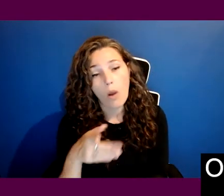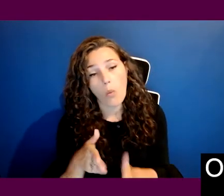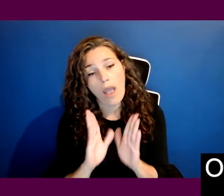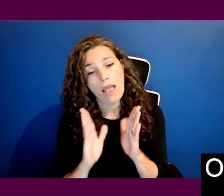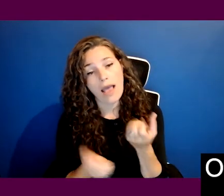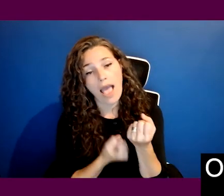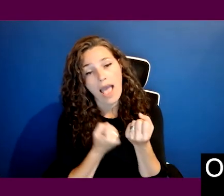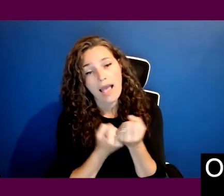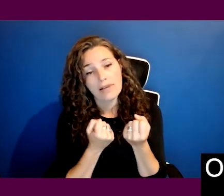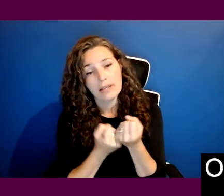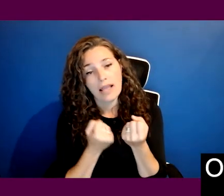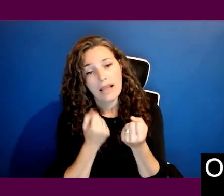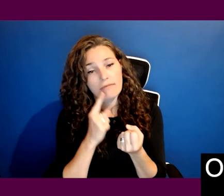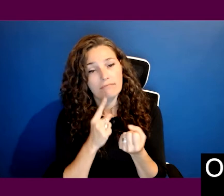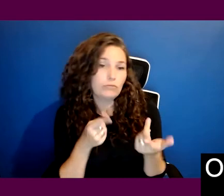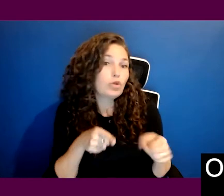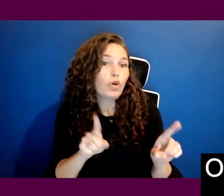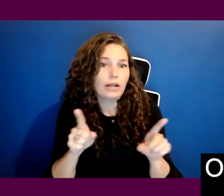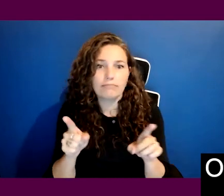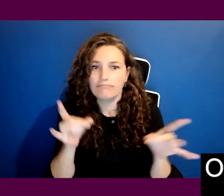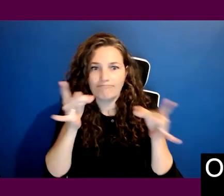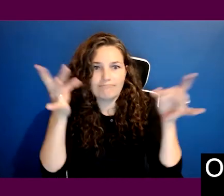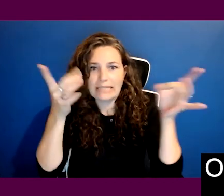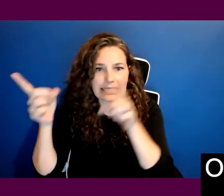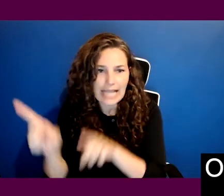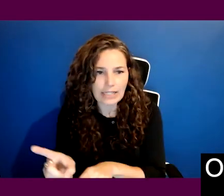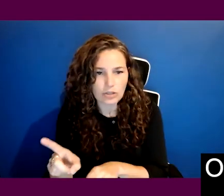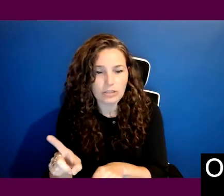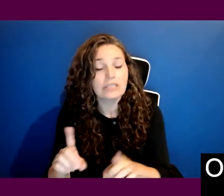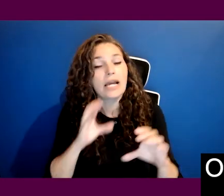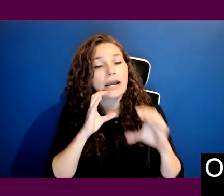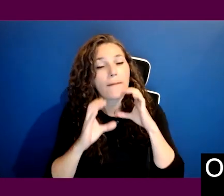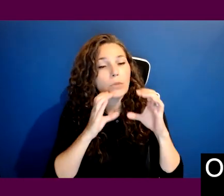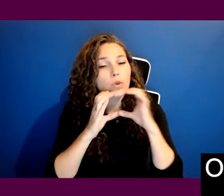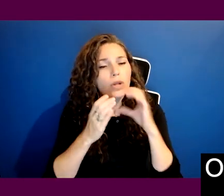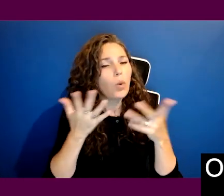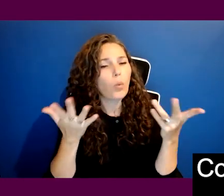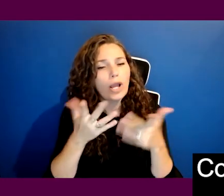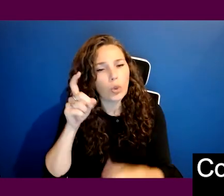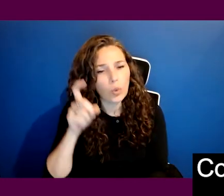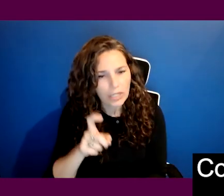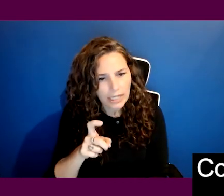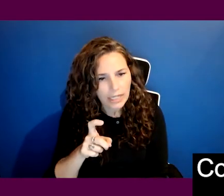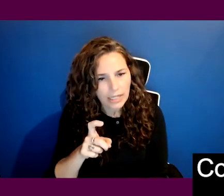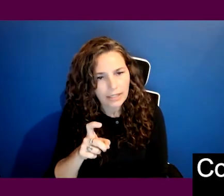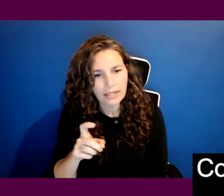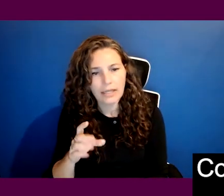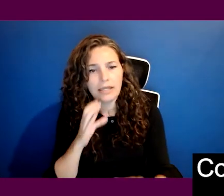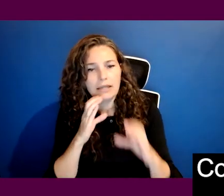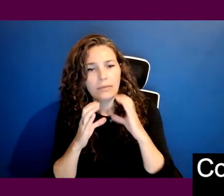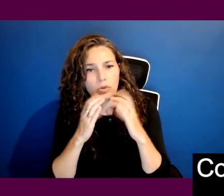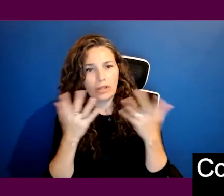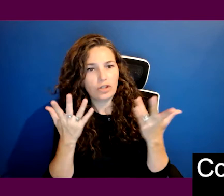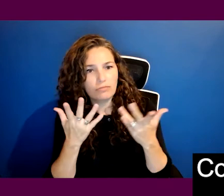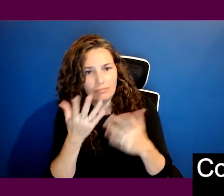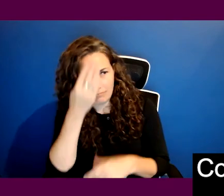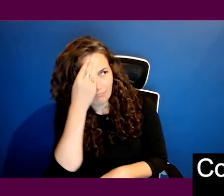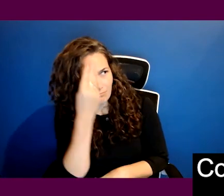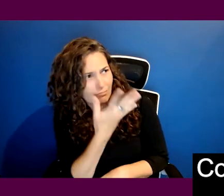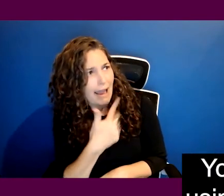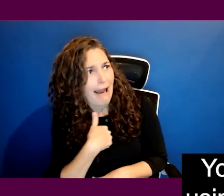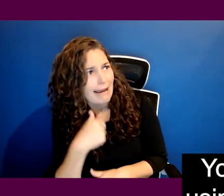One way of advocating during a disaster is communicating your needs to others. Communication is telling someone what you